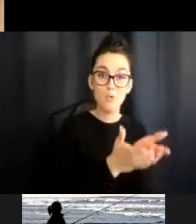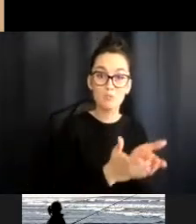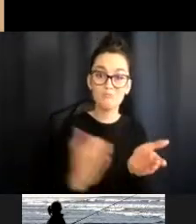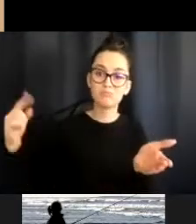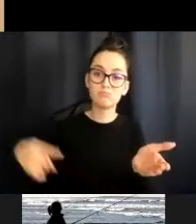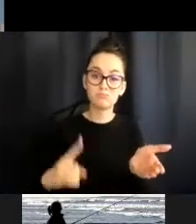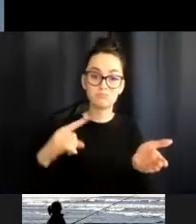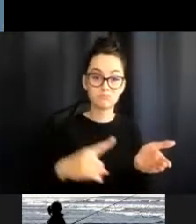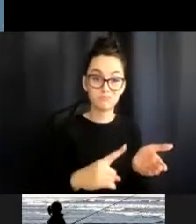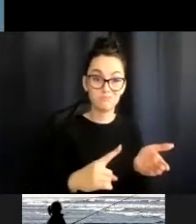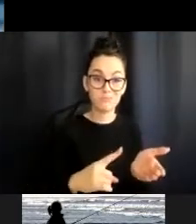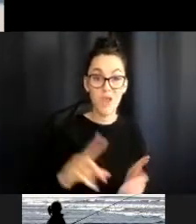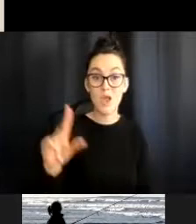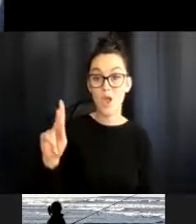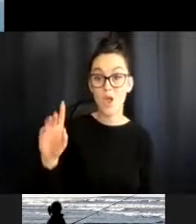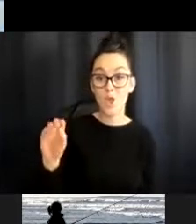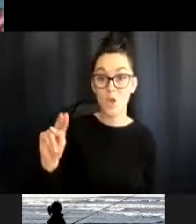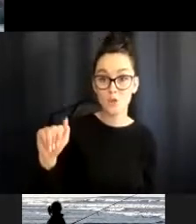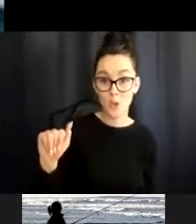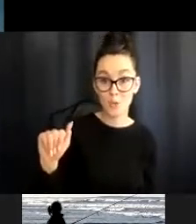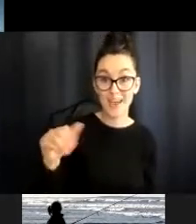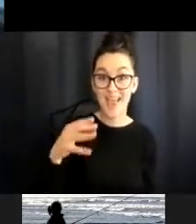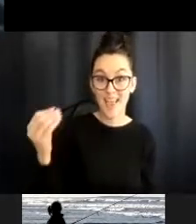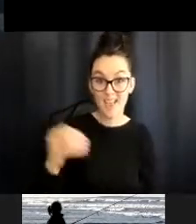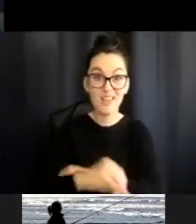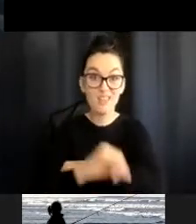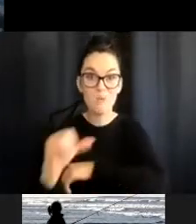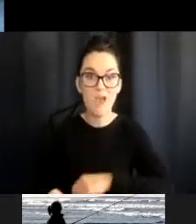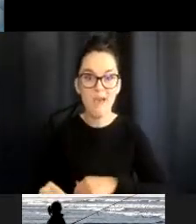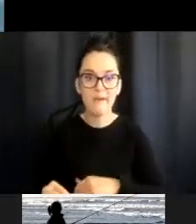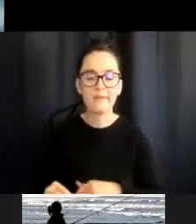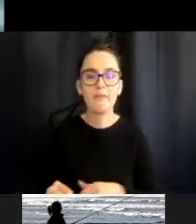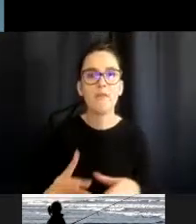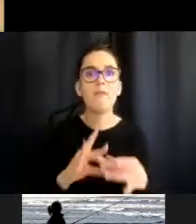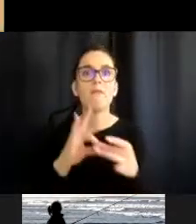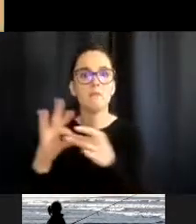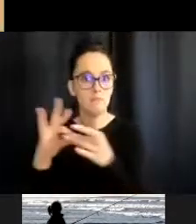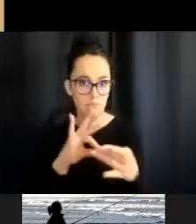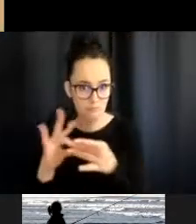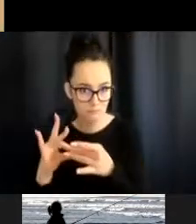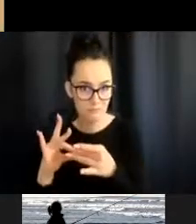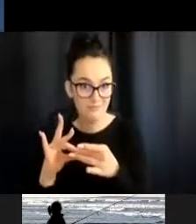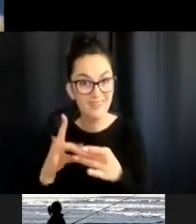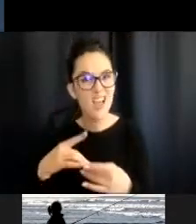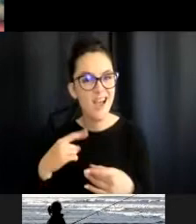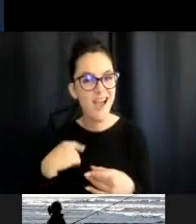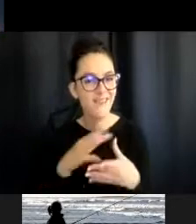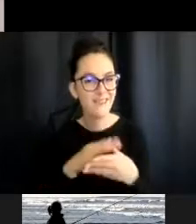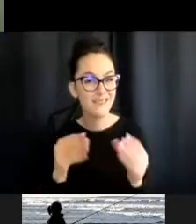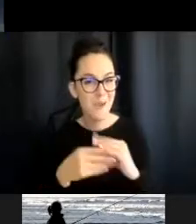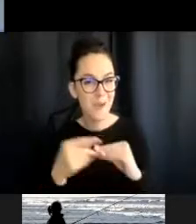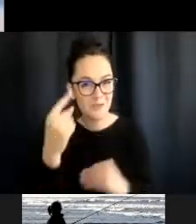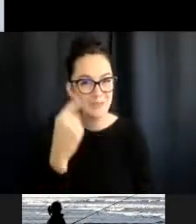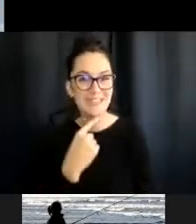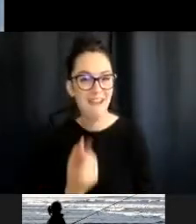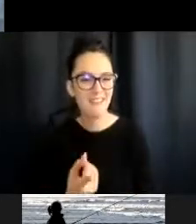Coda and the whales love each other. I'll have to tell you some stories about that in just a little bit. We're going to go look